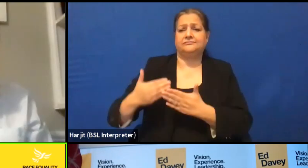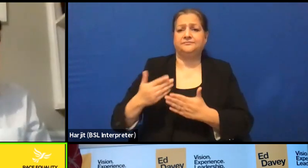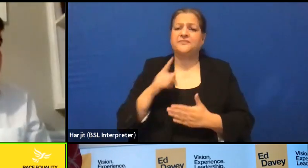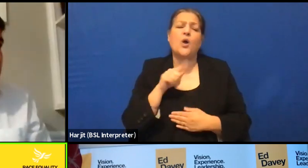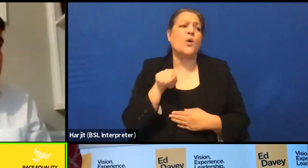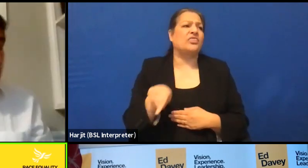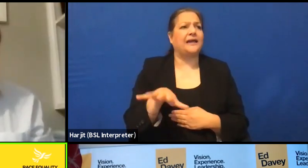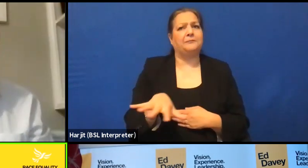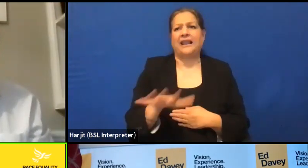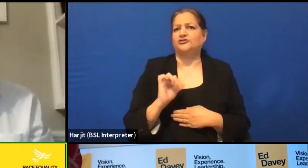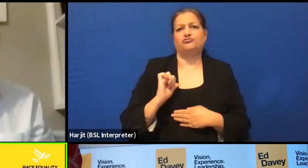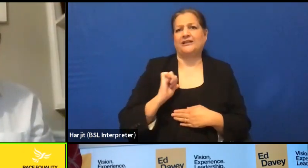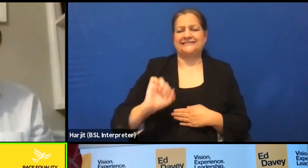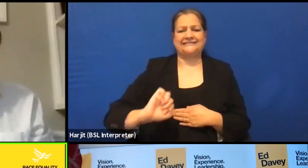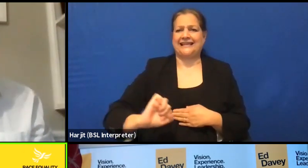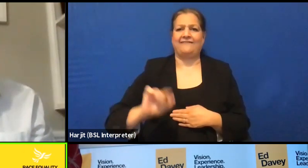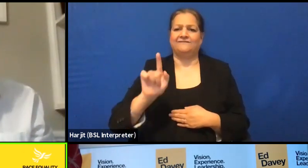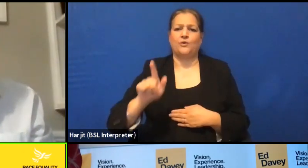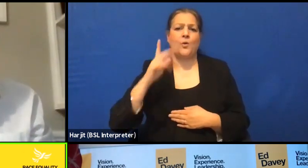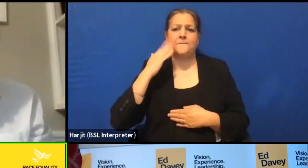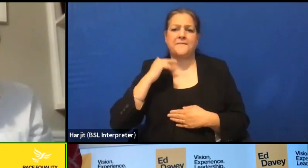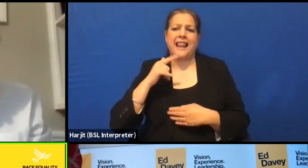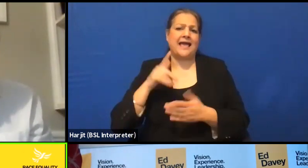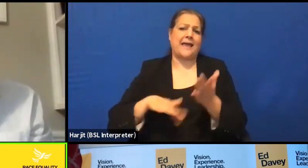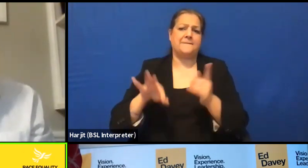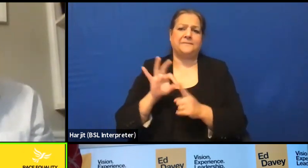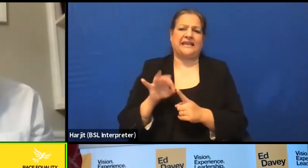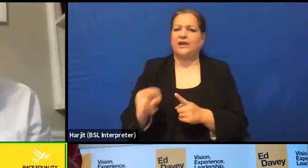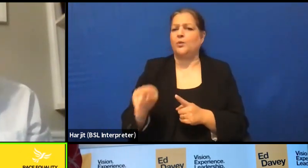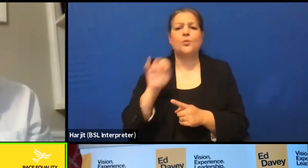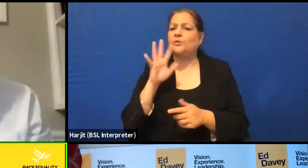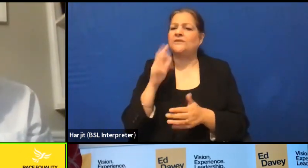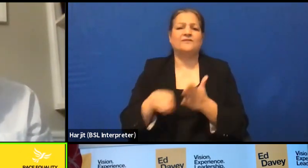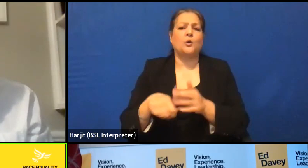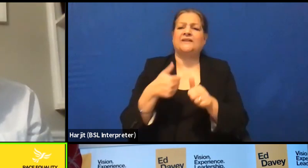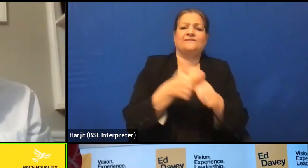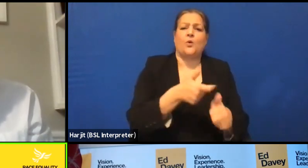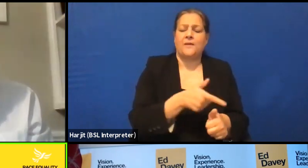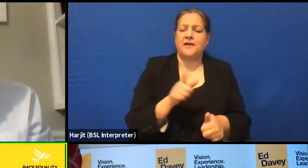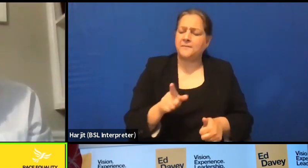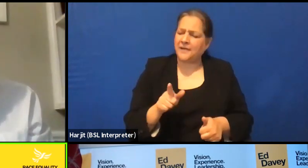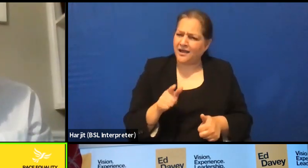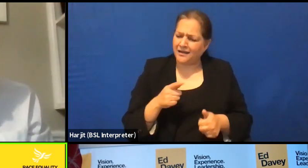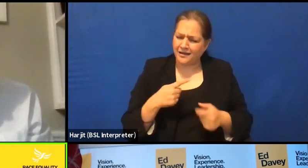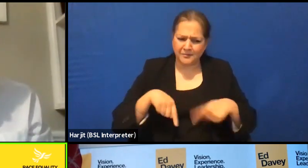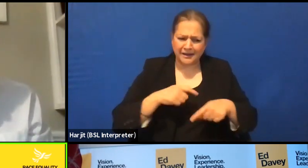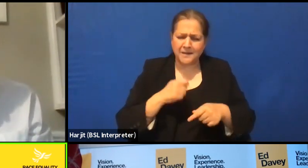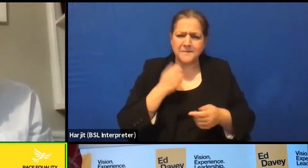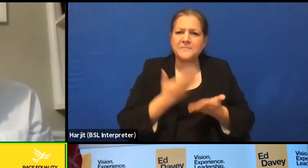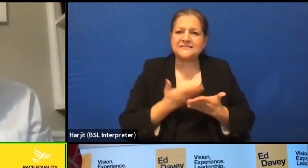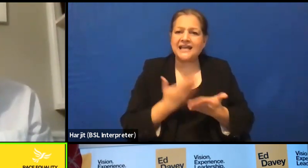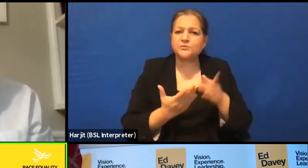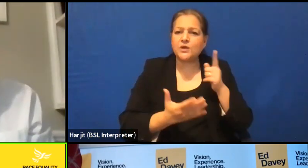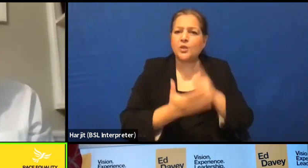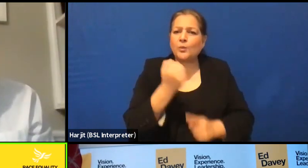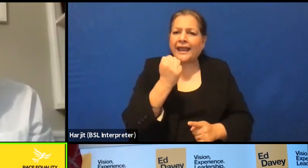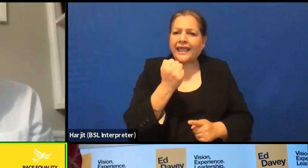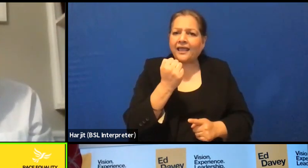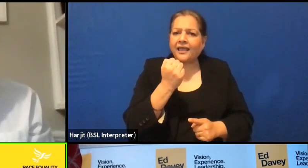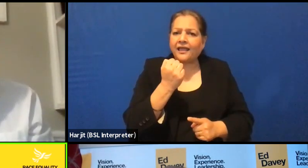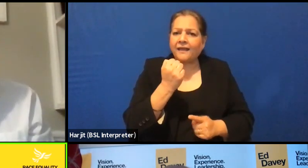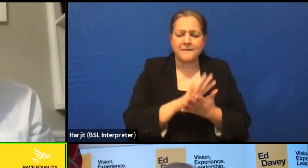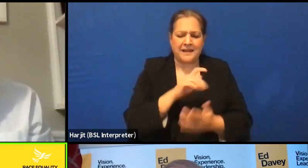ready for a Black MP. They wouldn't possibly vote for them. It's almost this obsession with winning that then stops members from wanting more